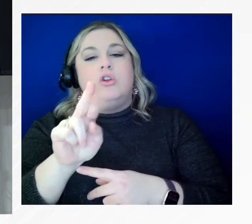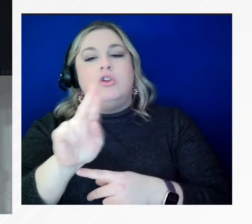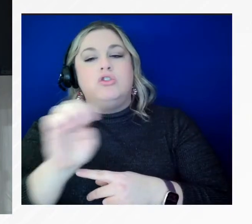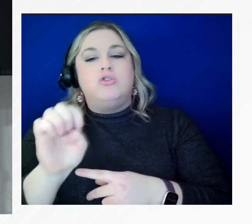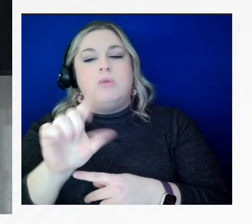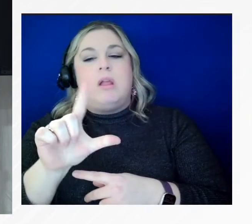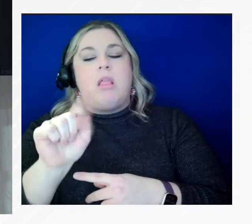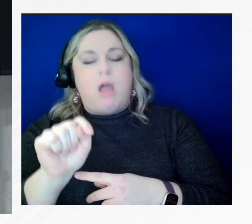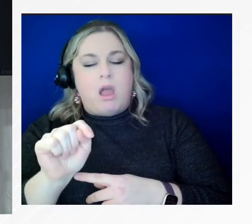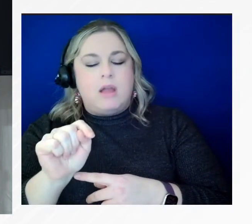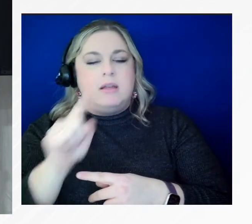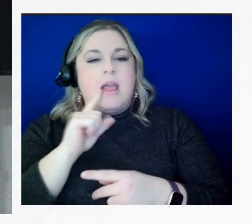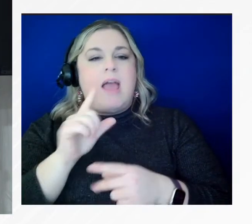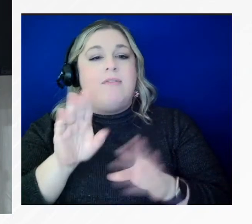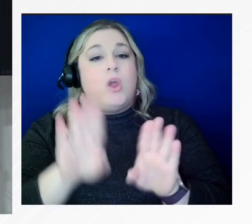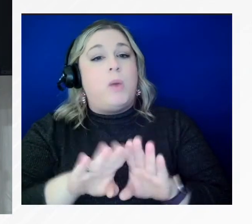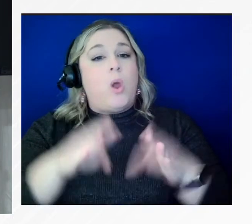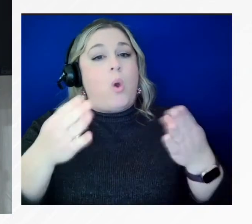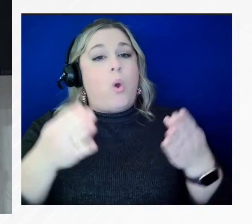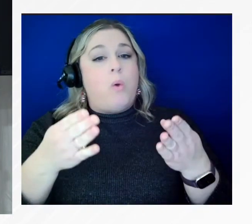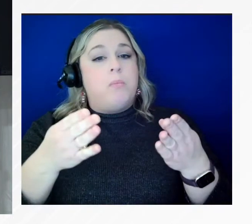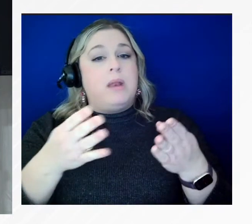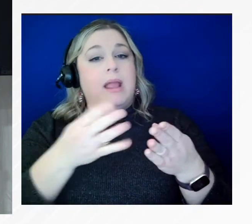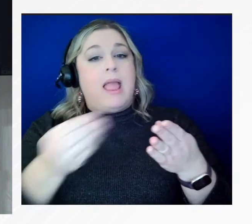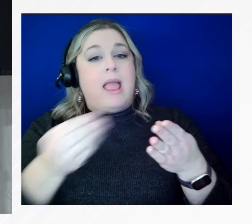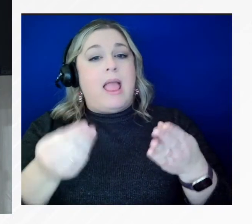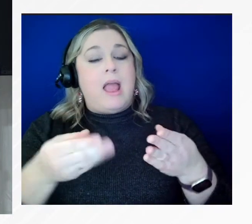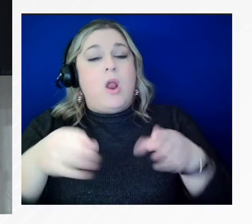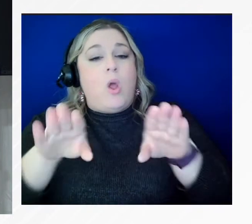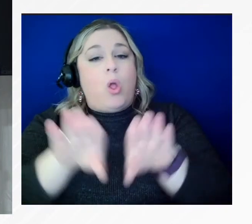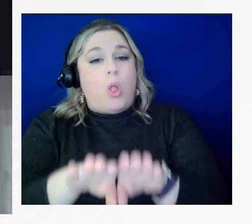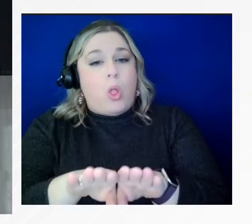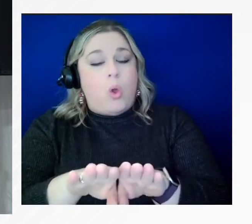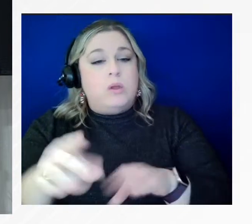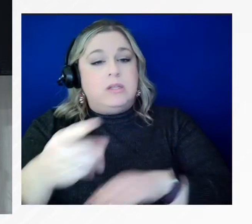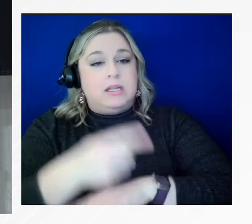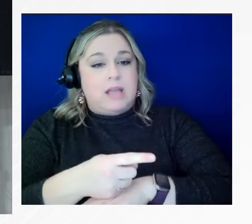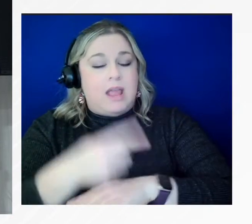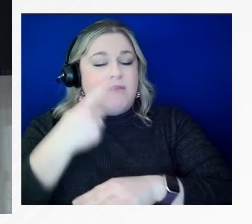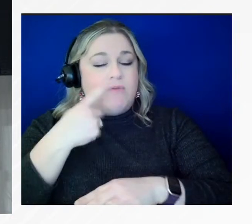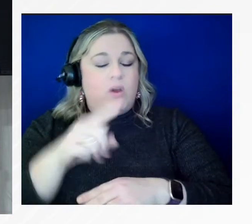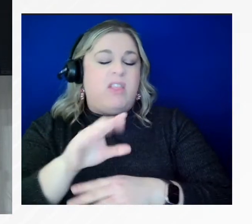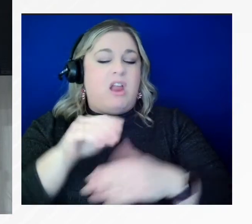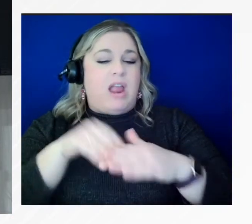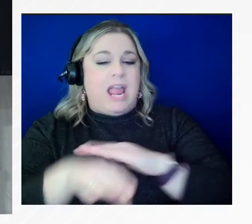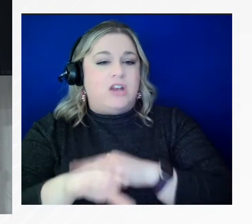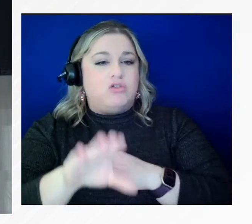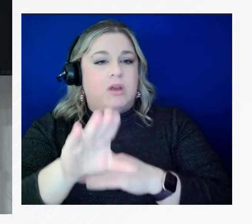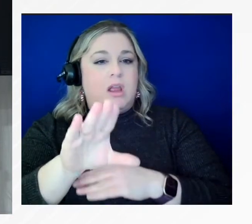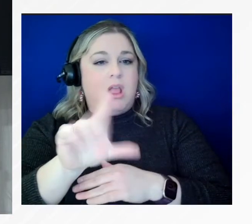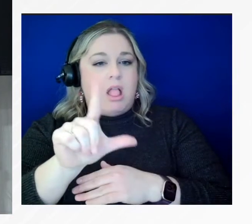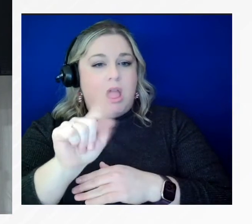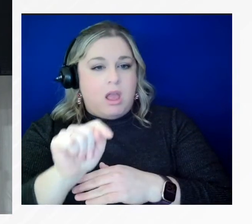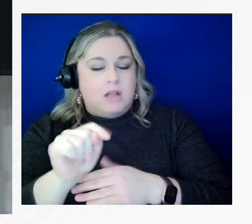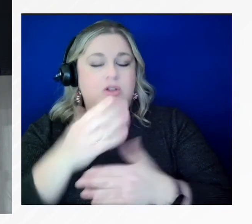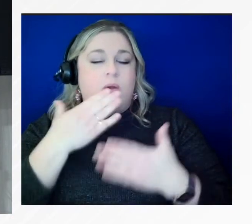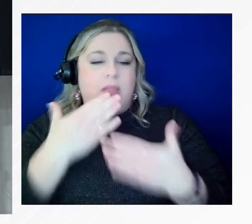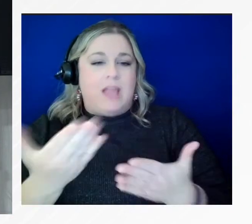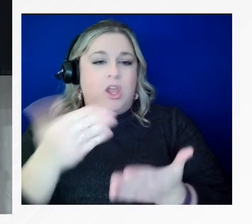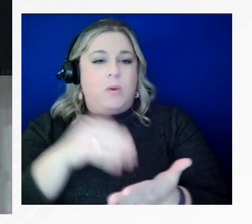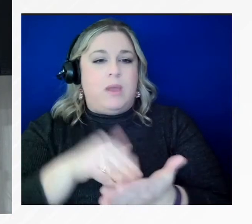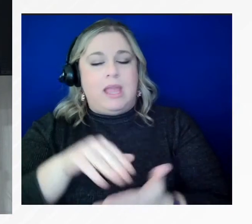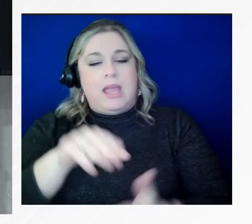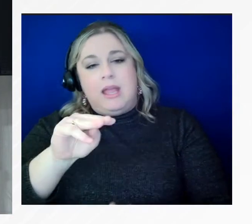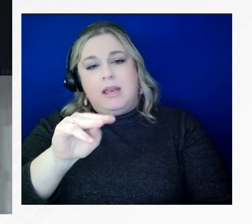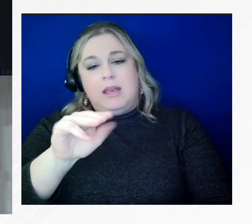and closing day for the Malibu Foundation and Tree Lot. Again, thank you, Malibu, and thank you